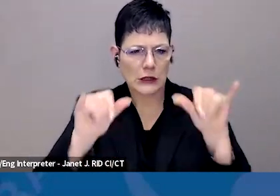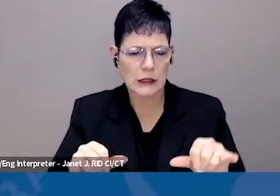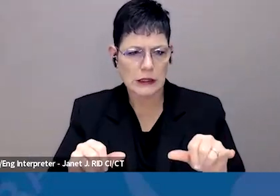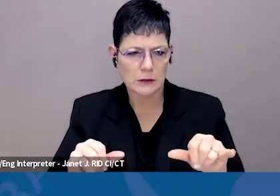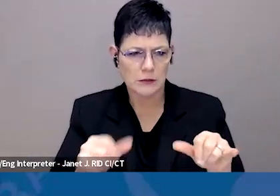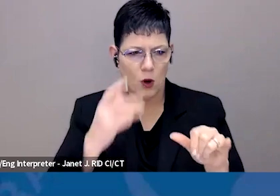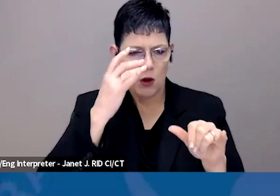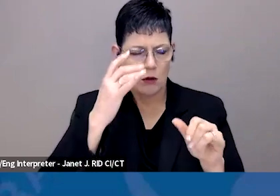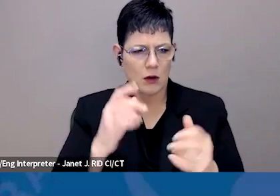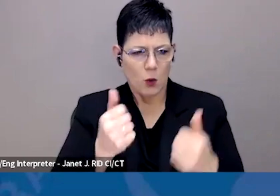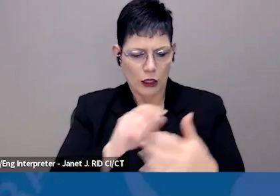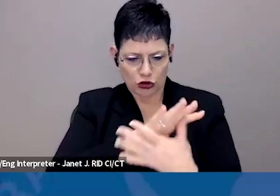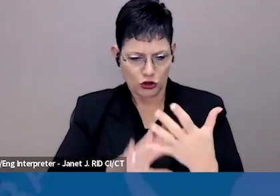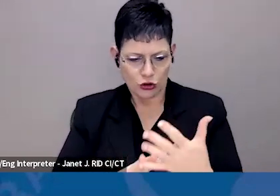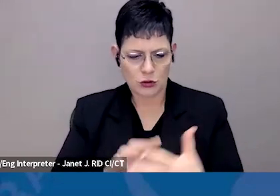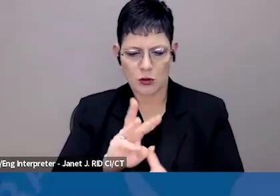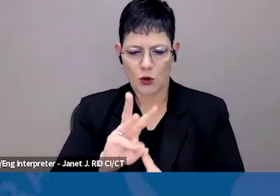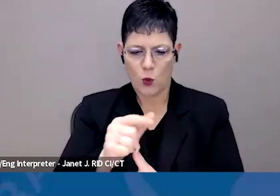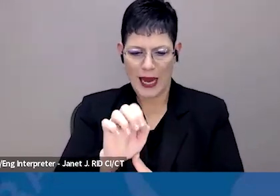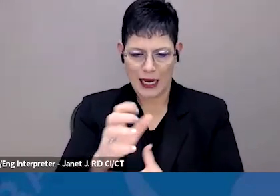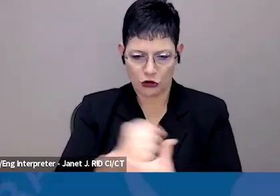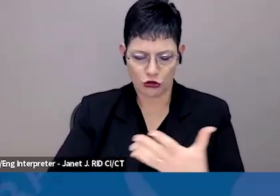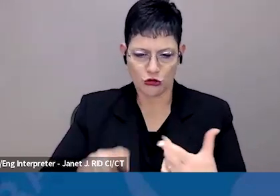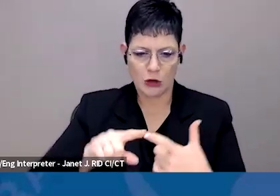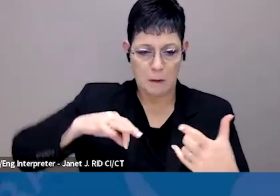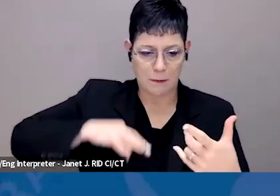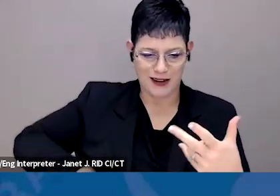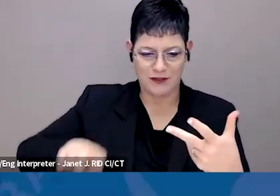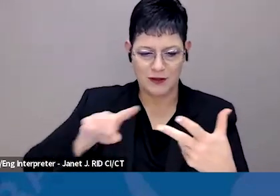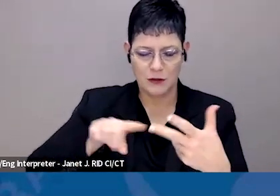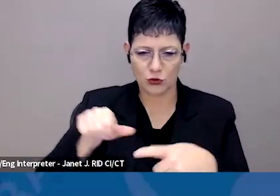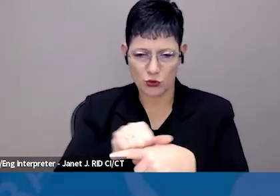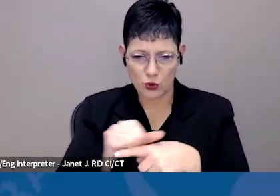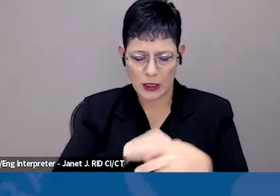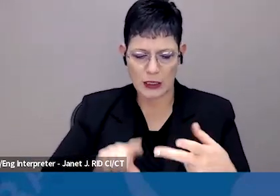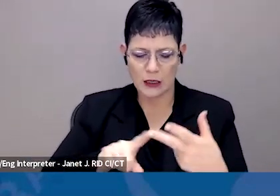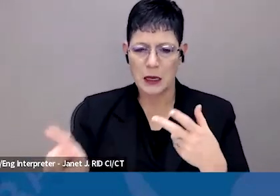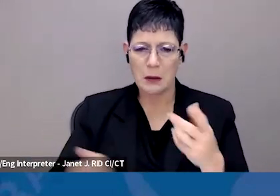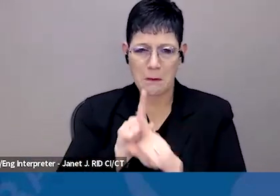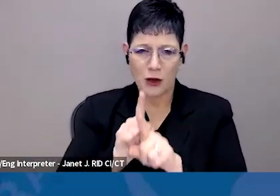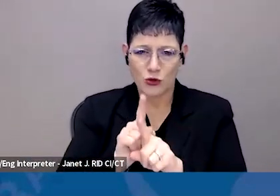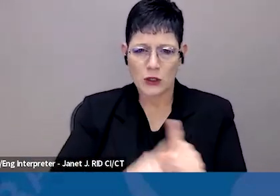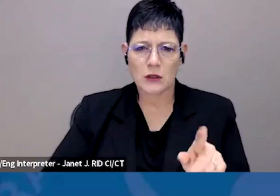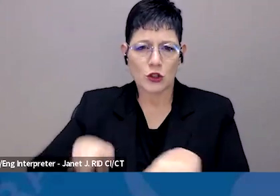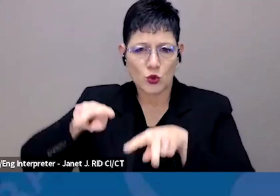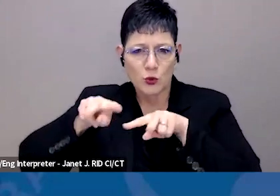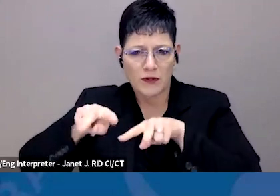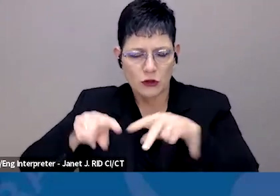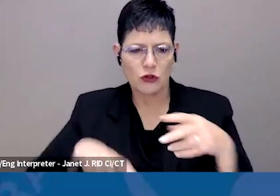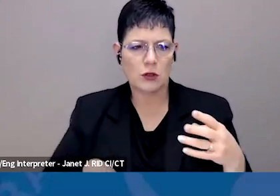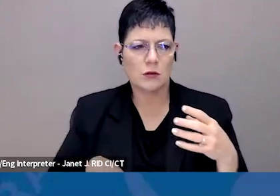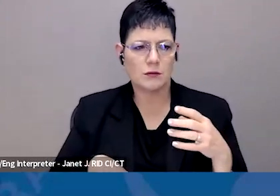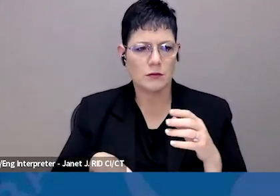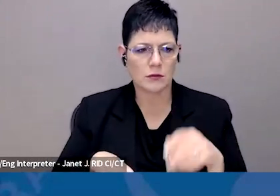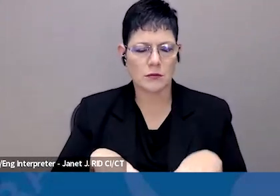key areas. And those are wages and benefits, training, mentoring and supervision, helping